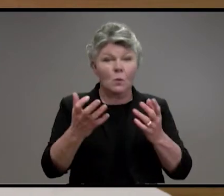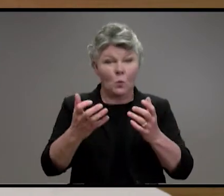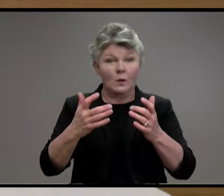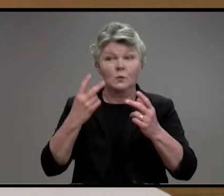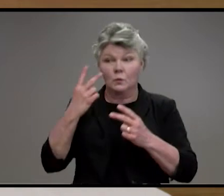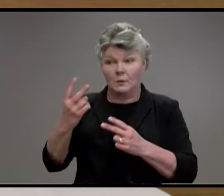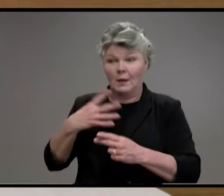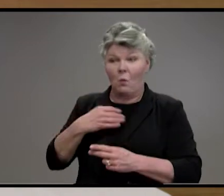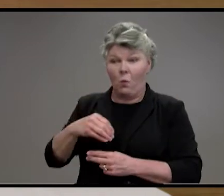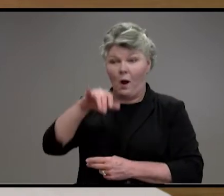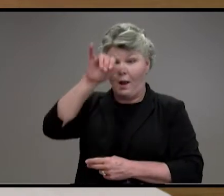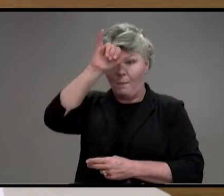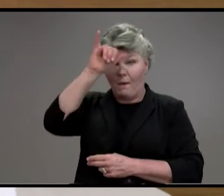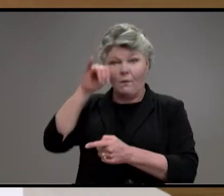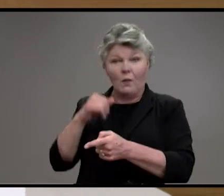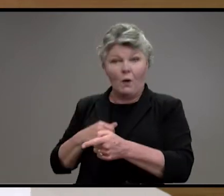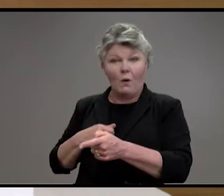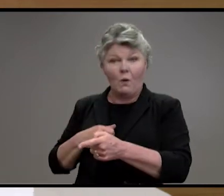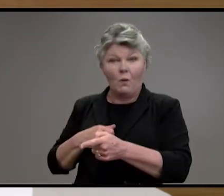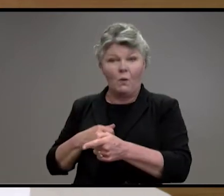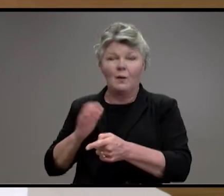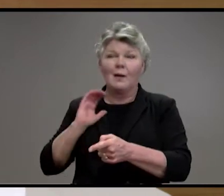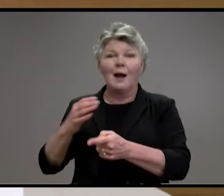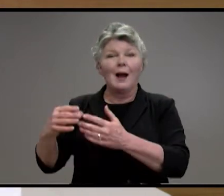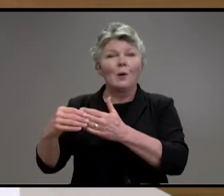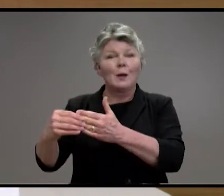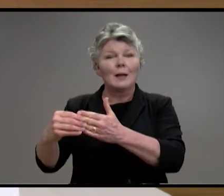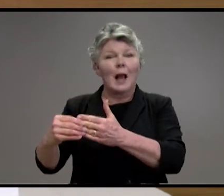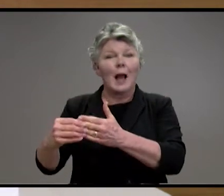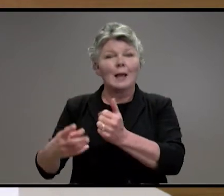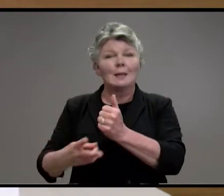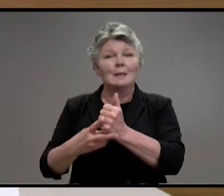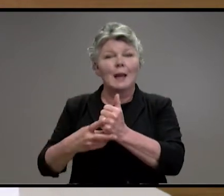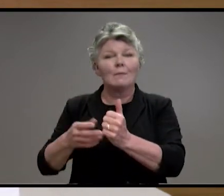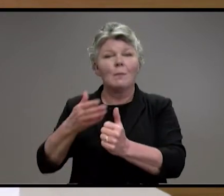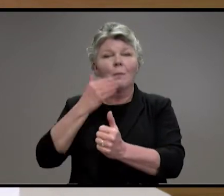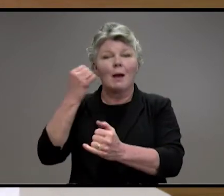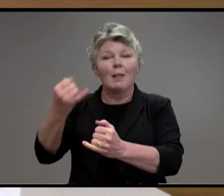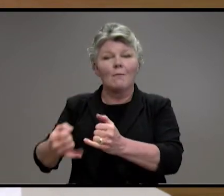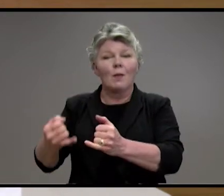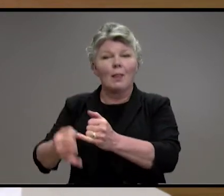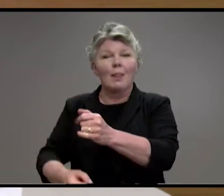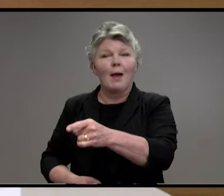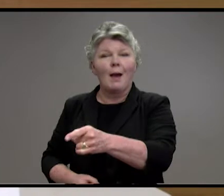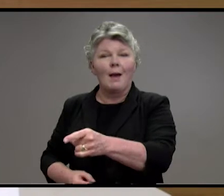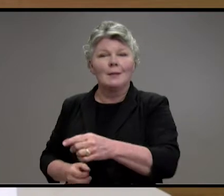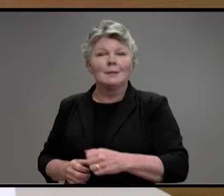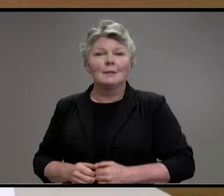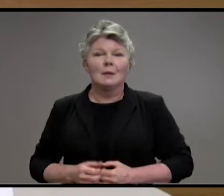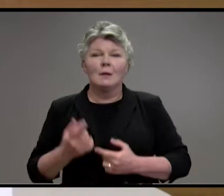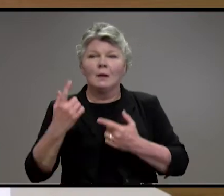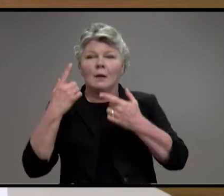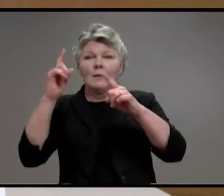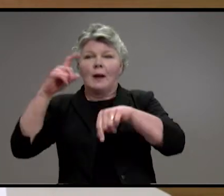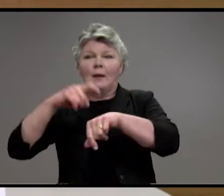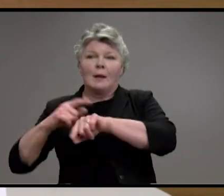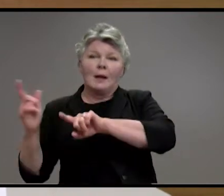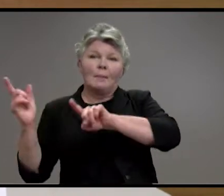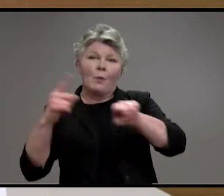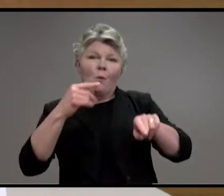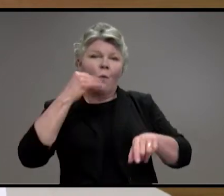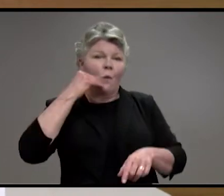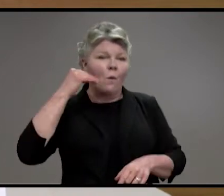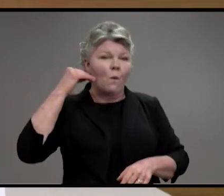buffalo. But our guide was saving the best for last. Finally, it was time to head home. But